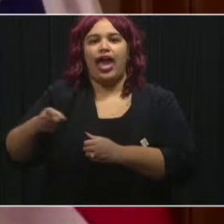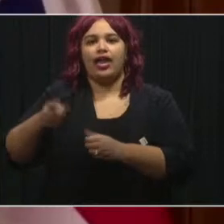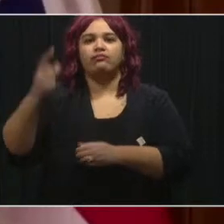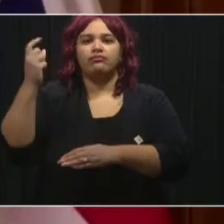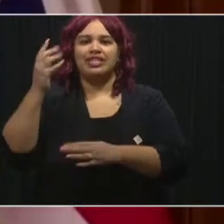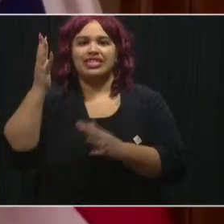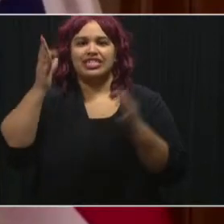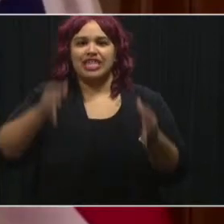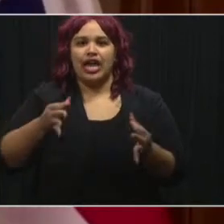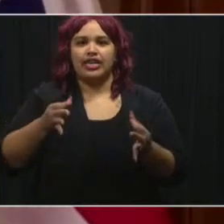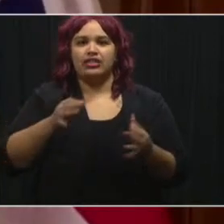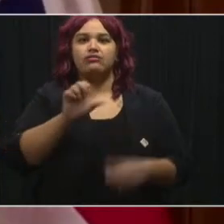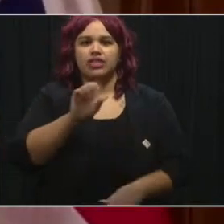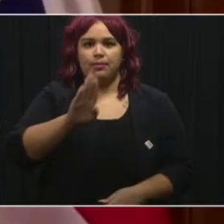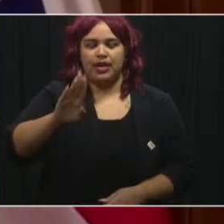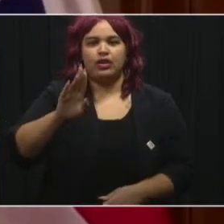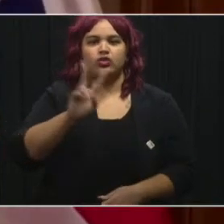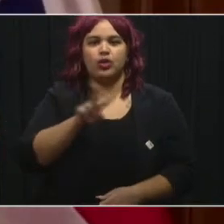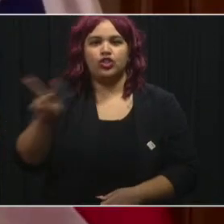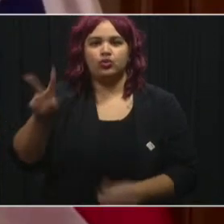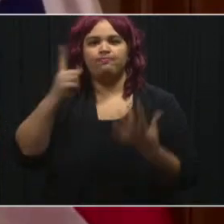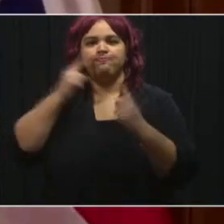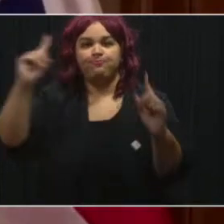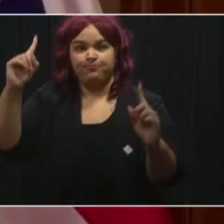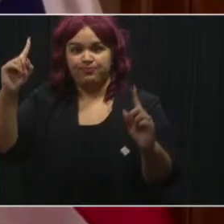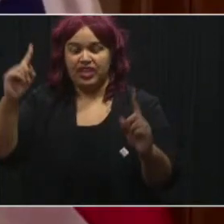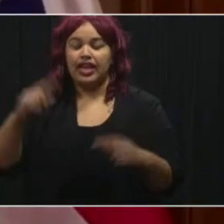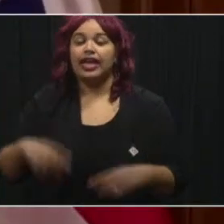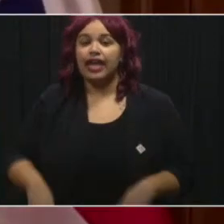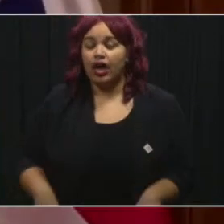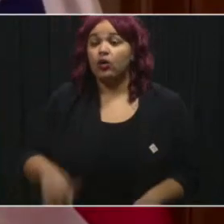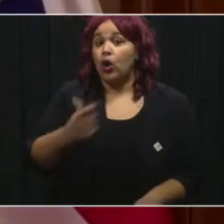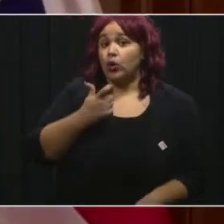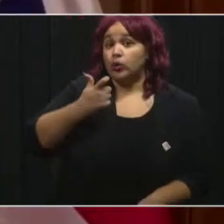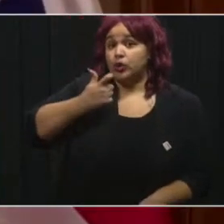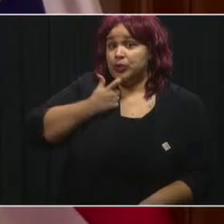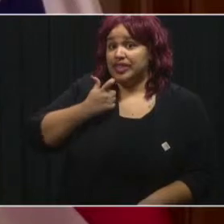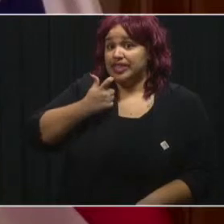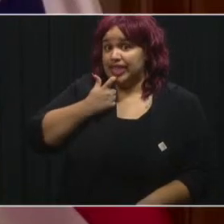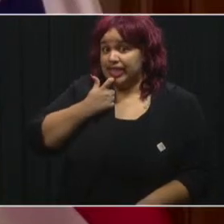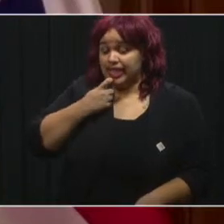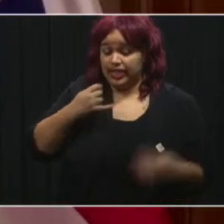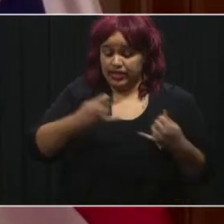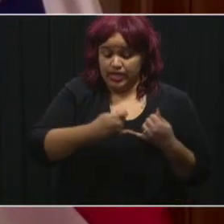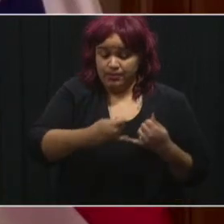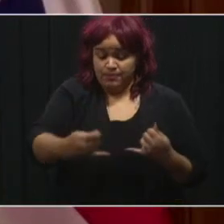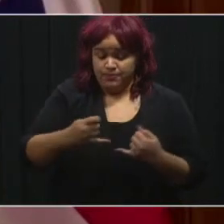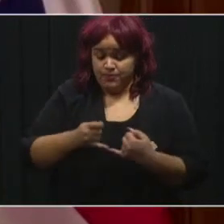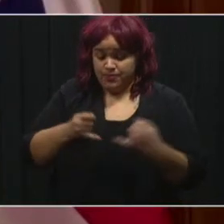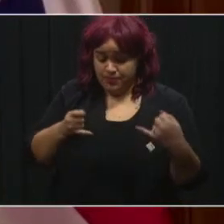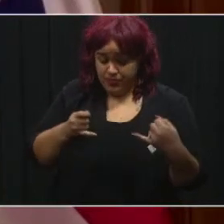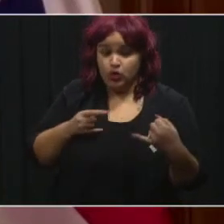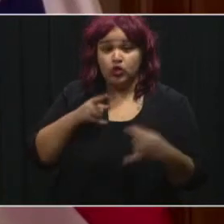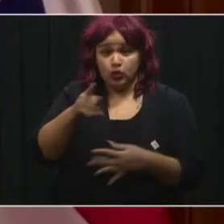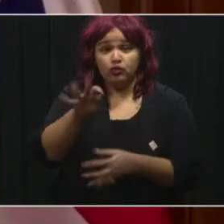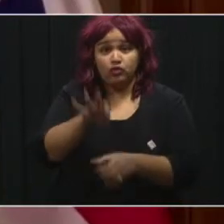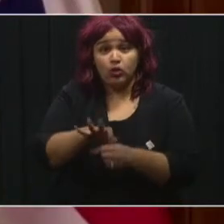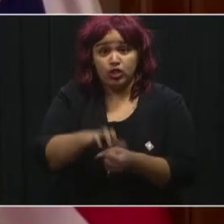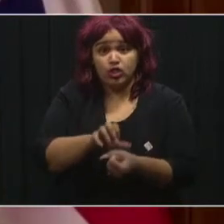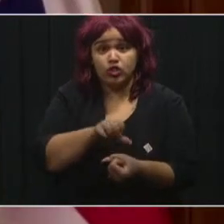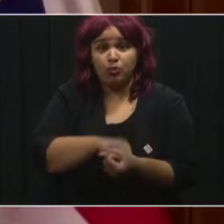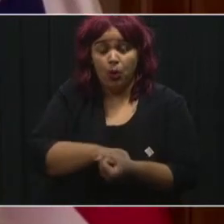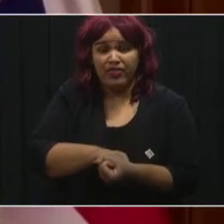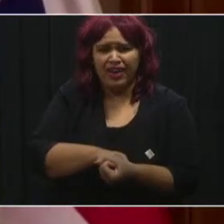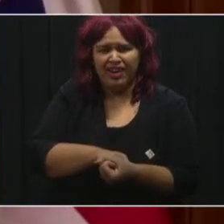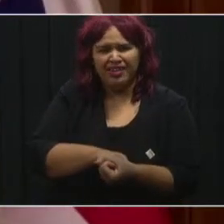voted for a similar map that entrenches that power again. How do you view your vote last week in light of the pandemic and